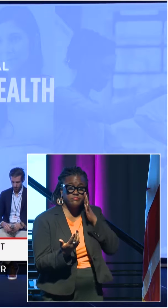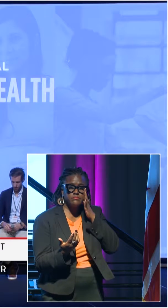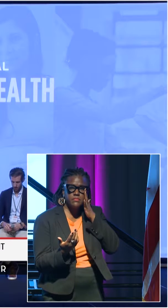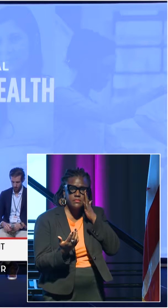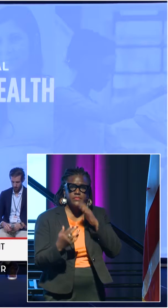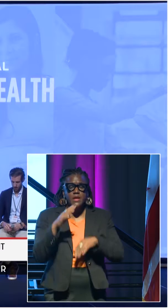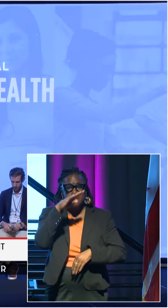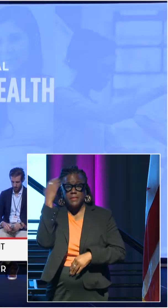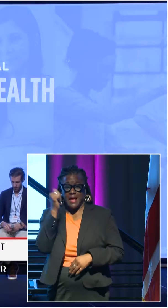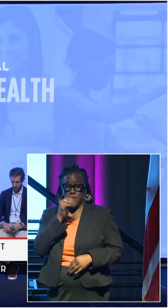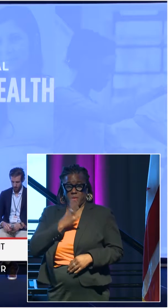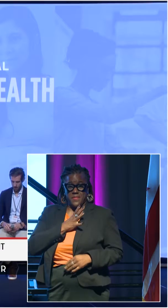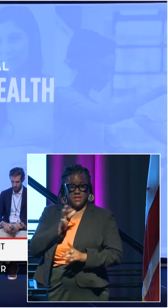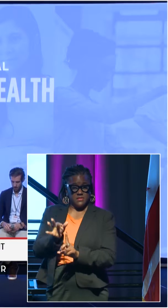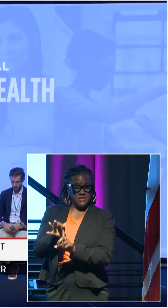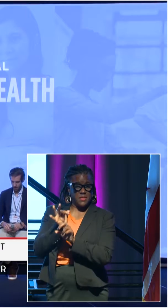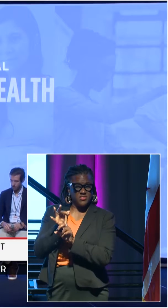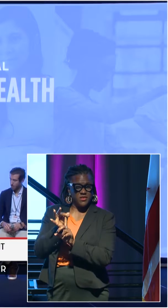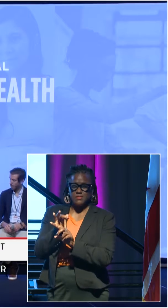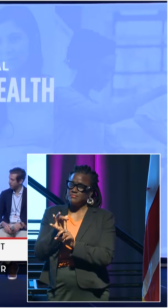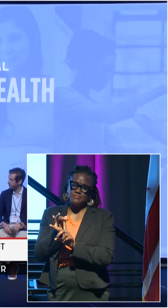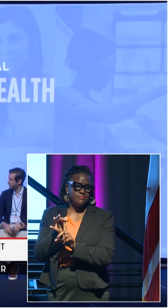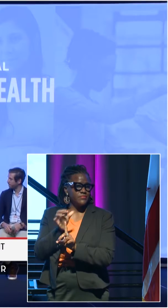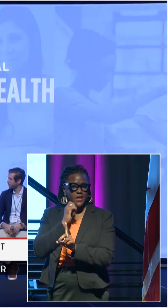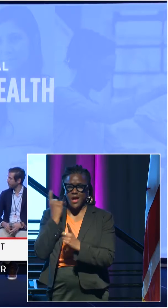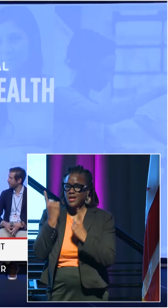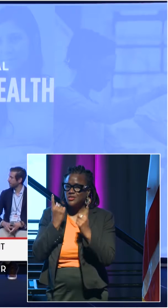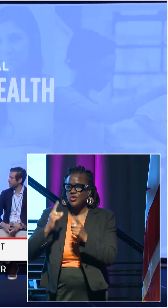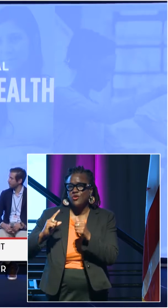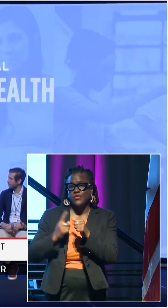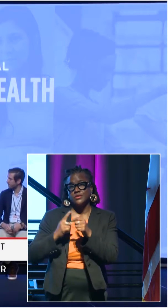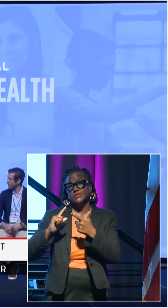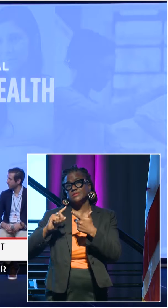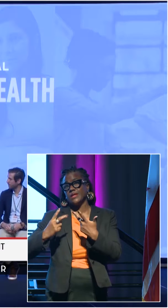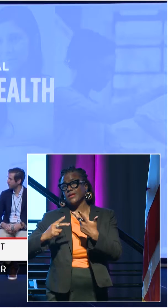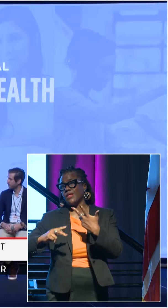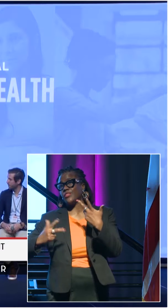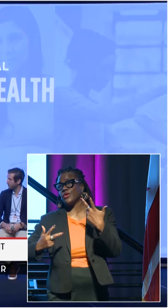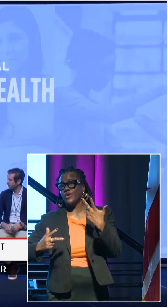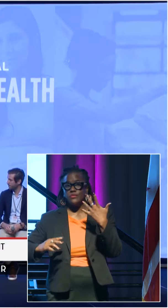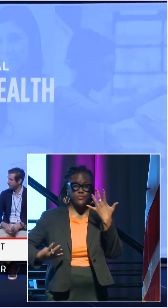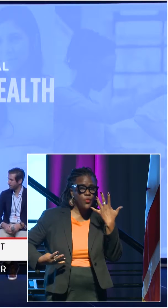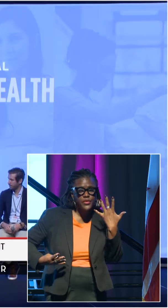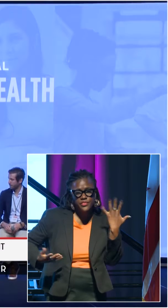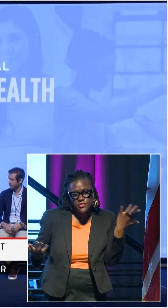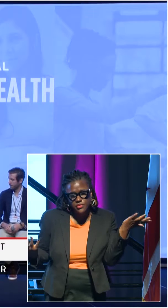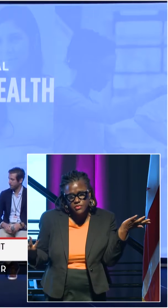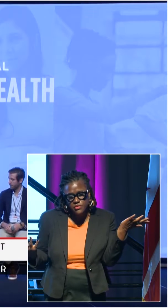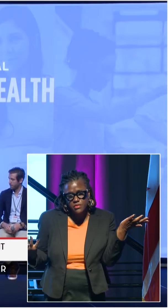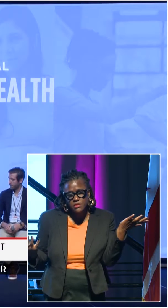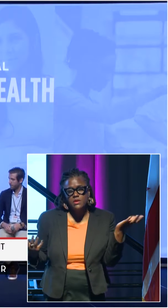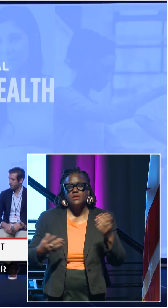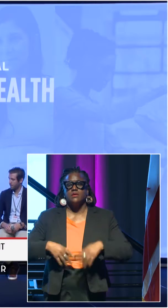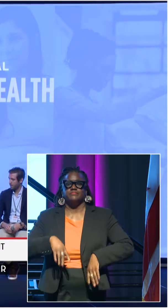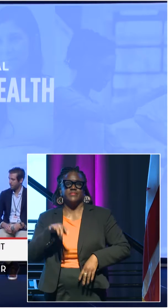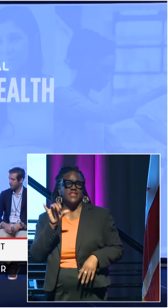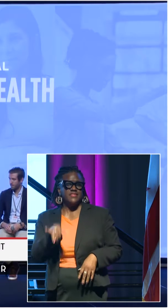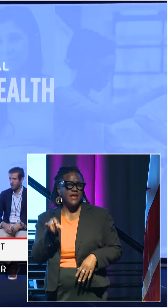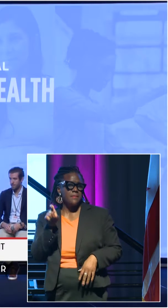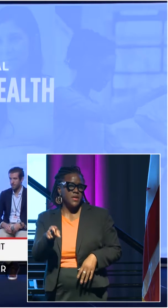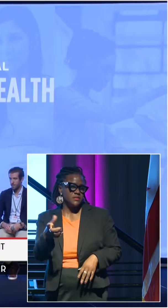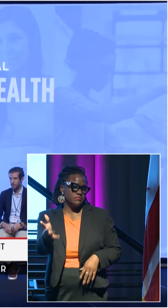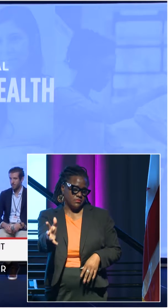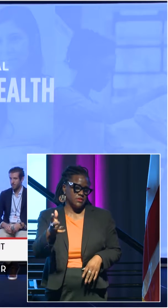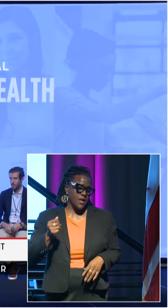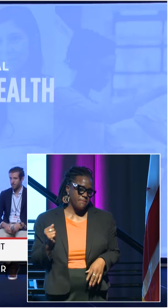and Black women are not considered first, second, third, sometimes not fourth, and that has to